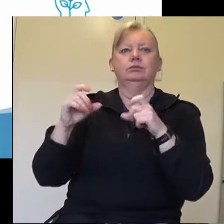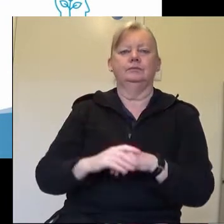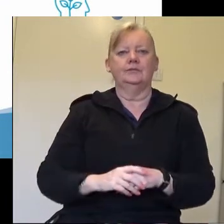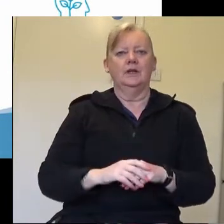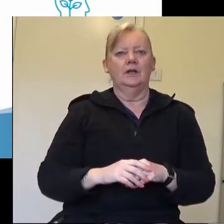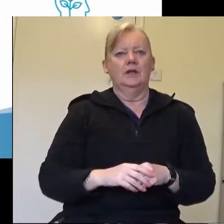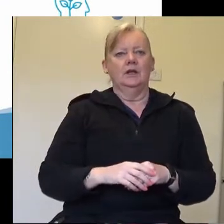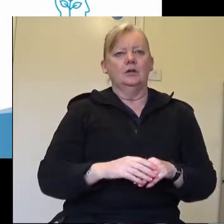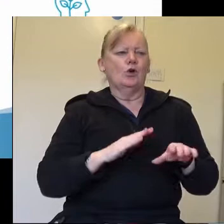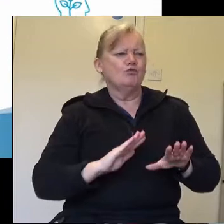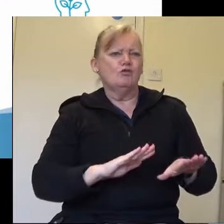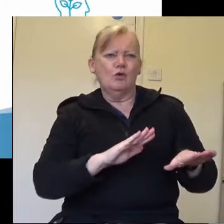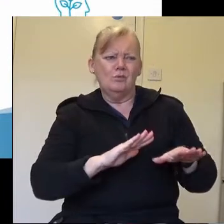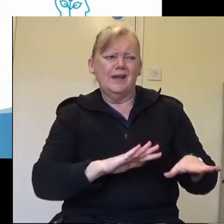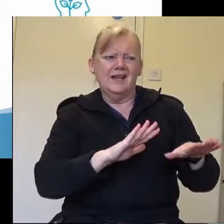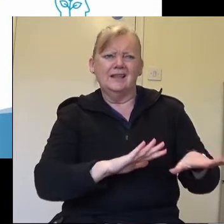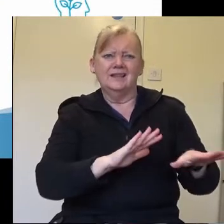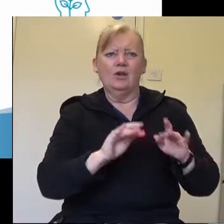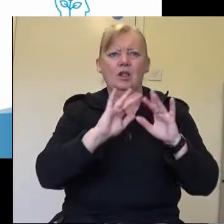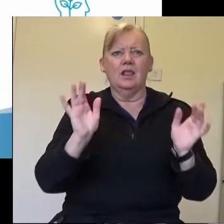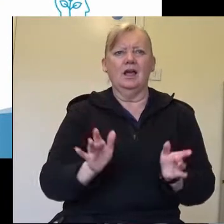online grooming happening on social media?